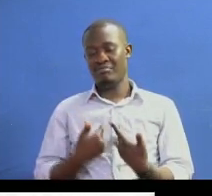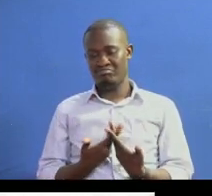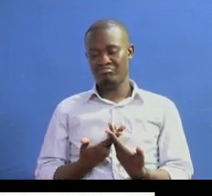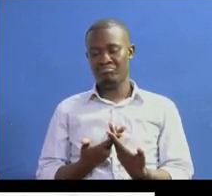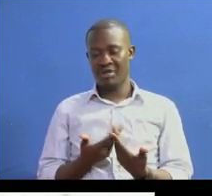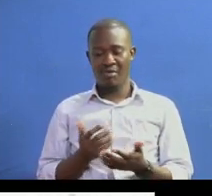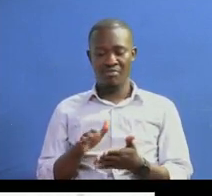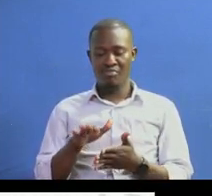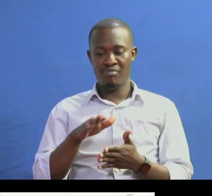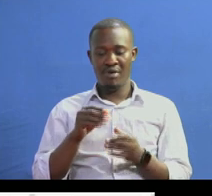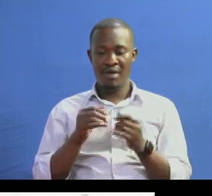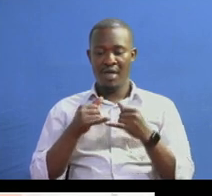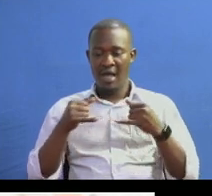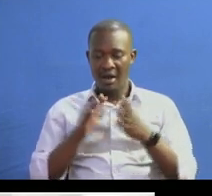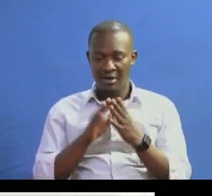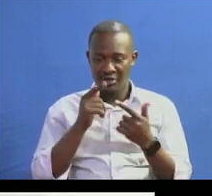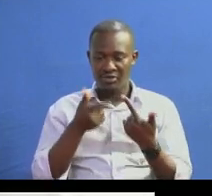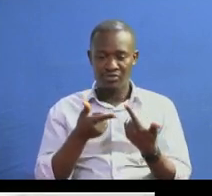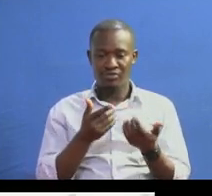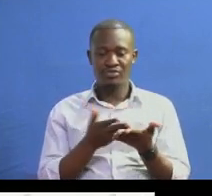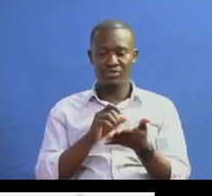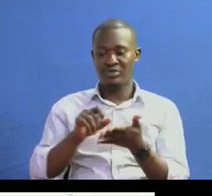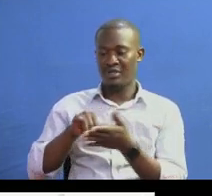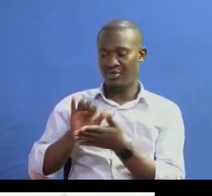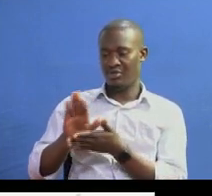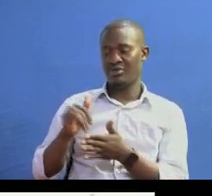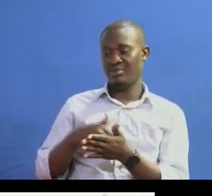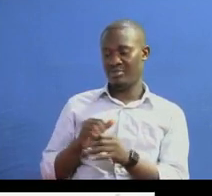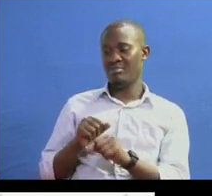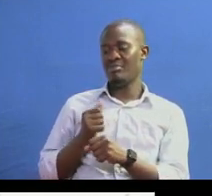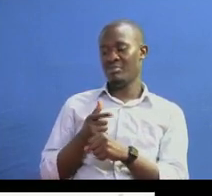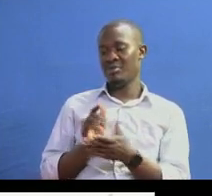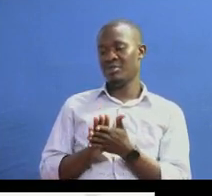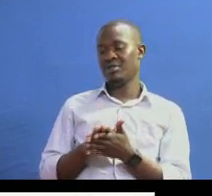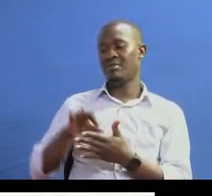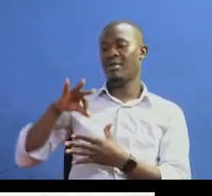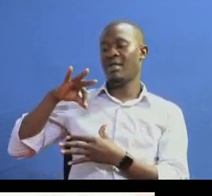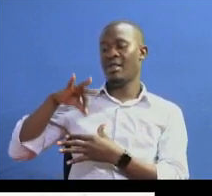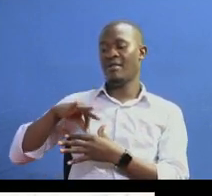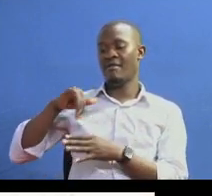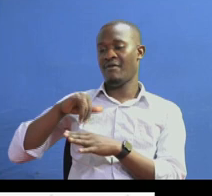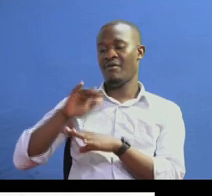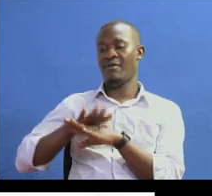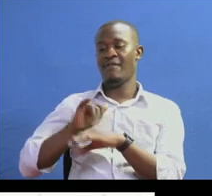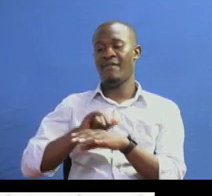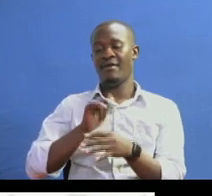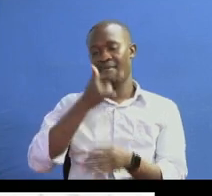virtual platforms, how you can sell yourself virtually. So I think we should really, really also invest on that, because honestly speaking, we